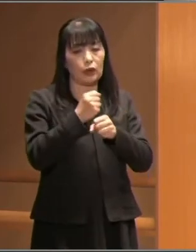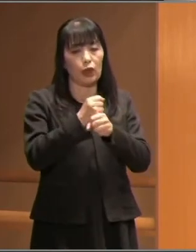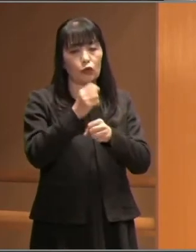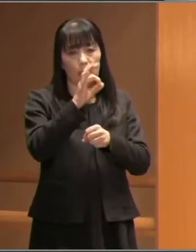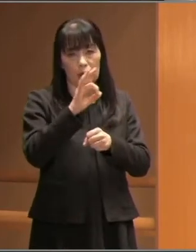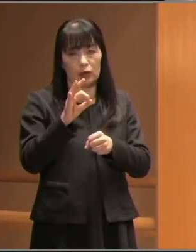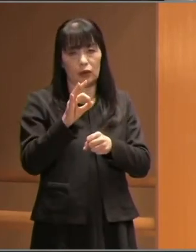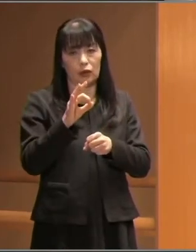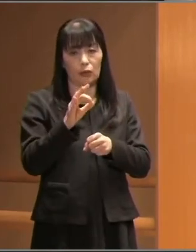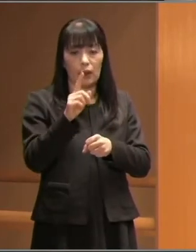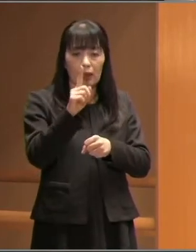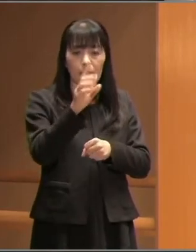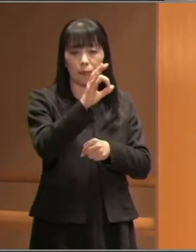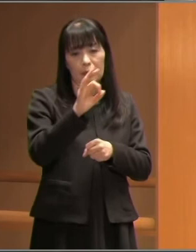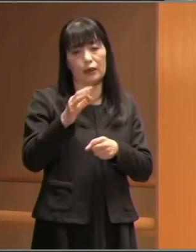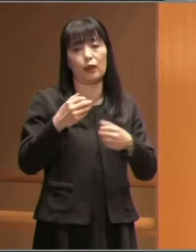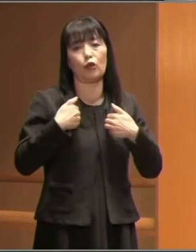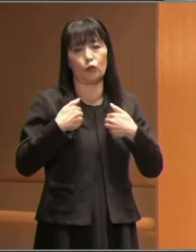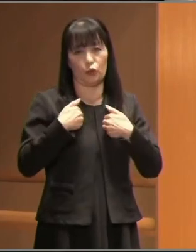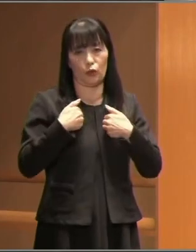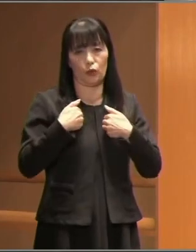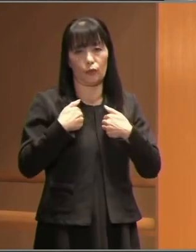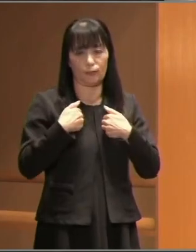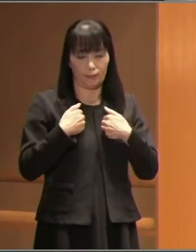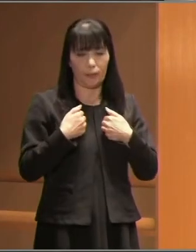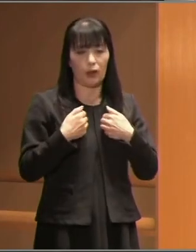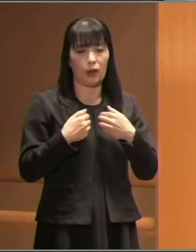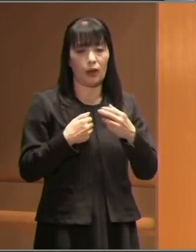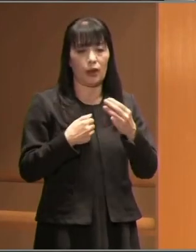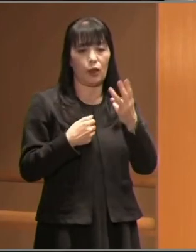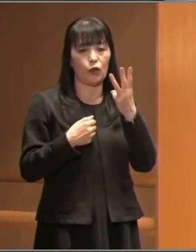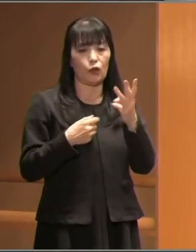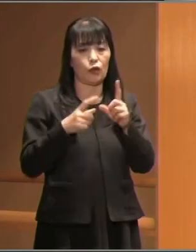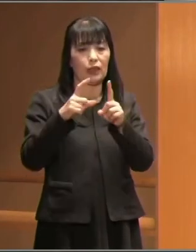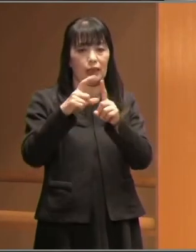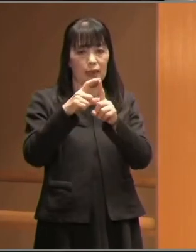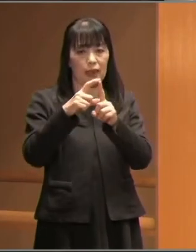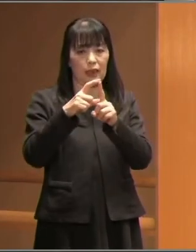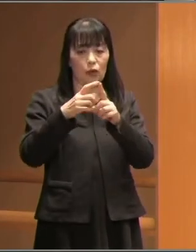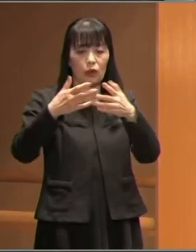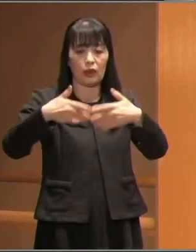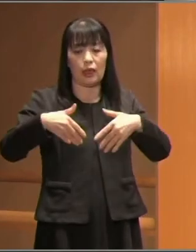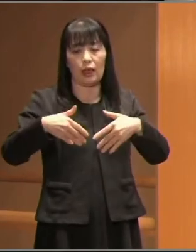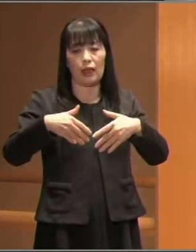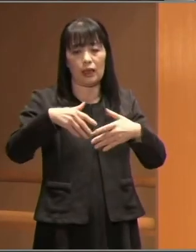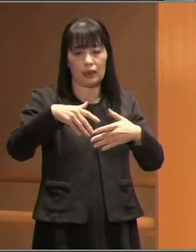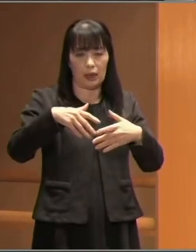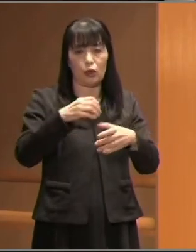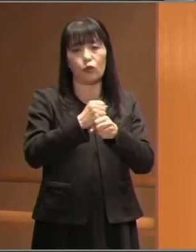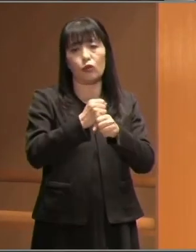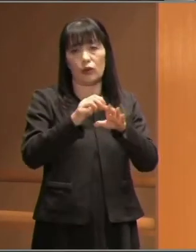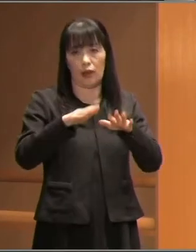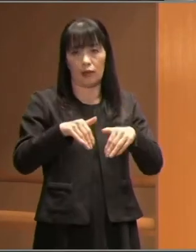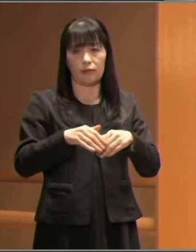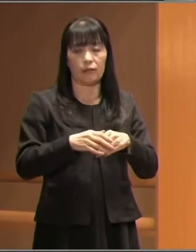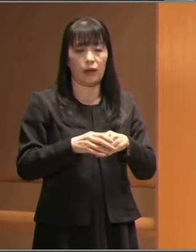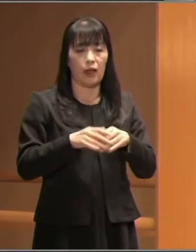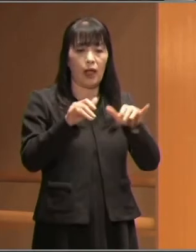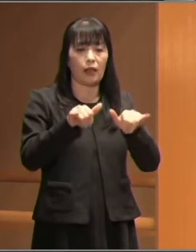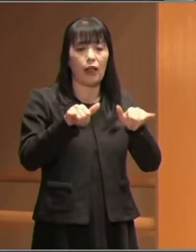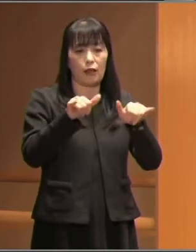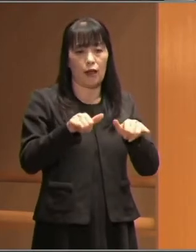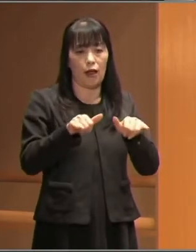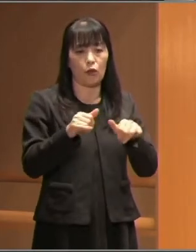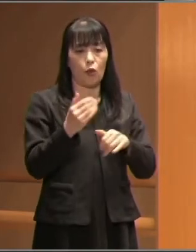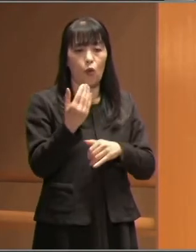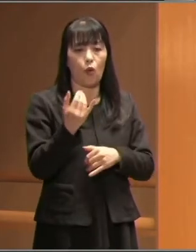For the final prototype car, we had to create the unique part for